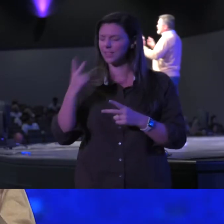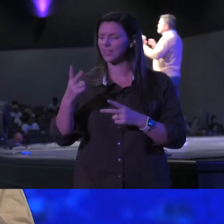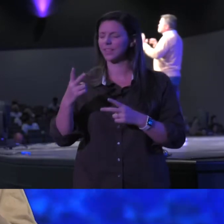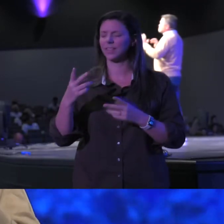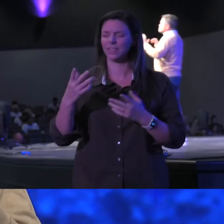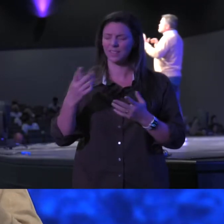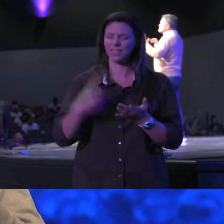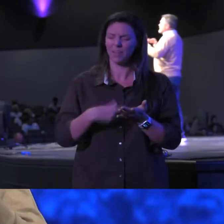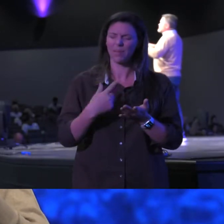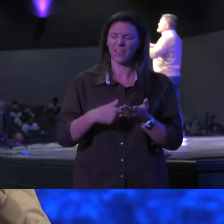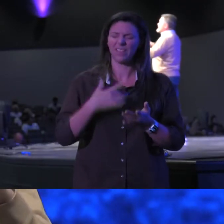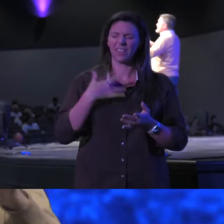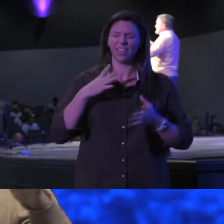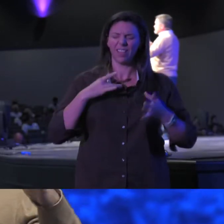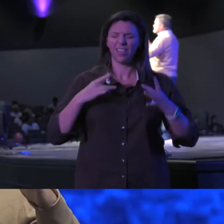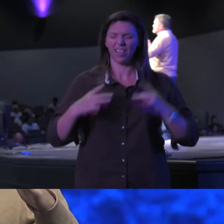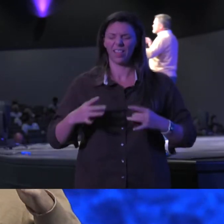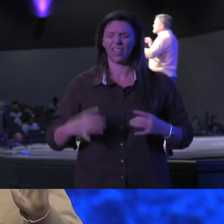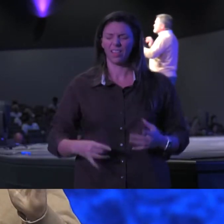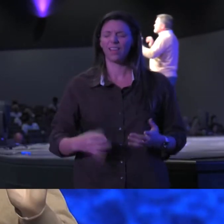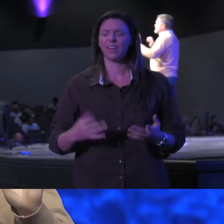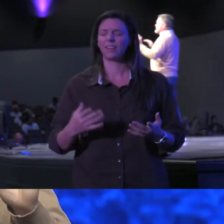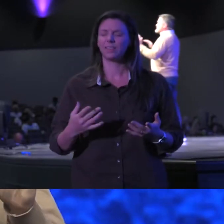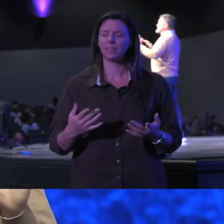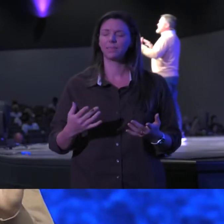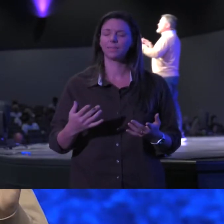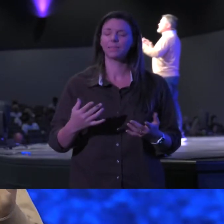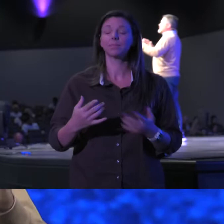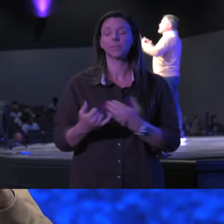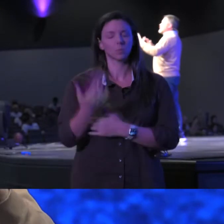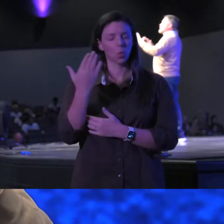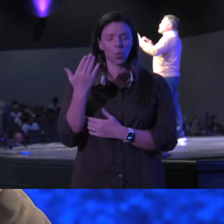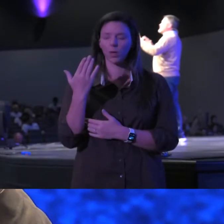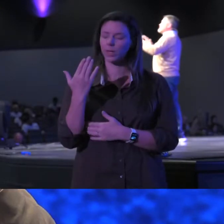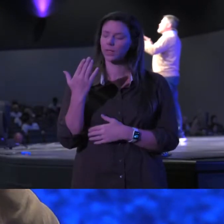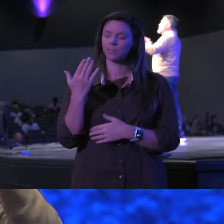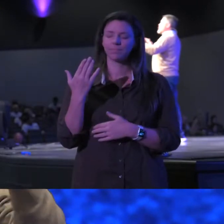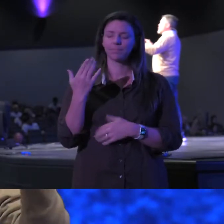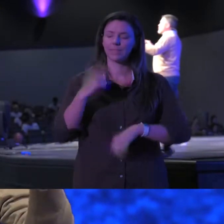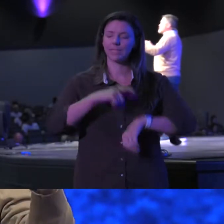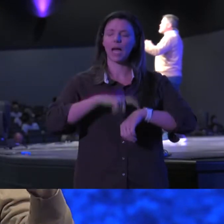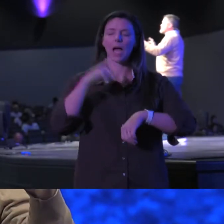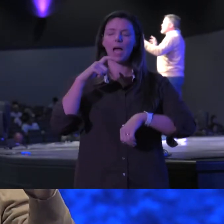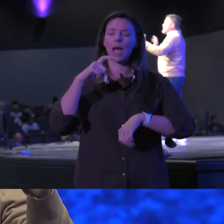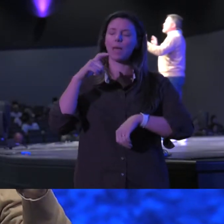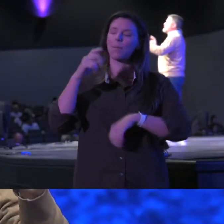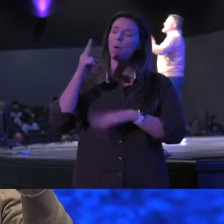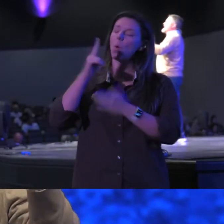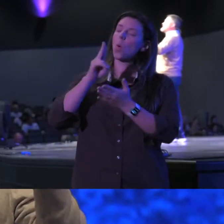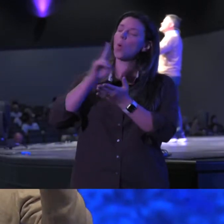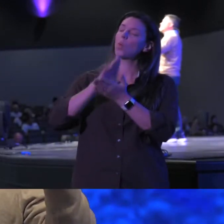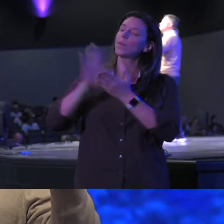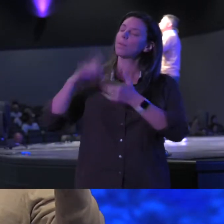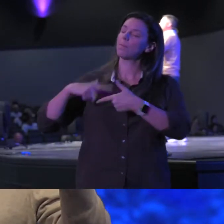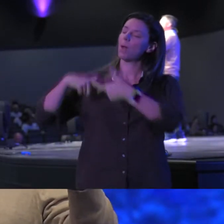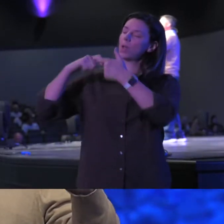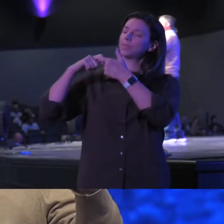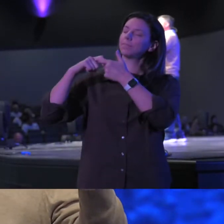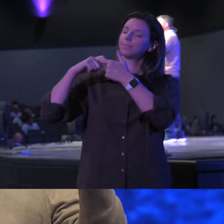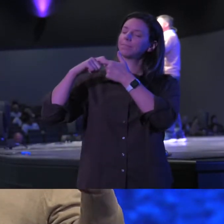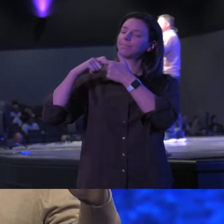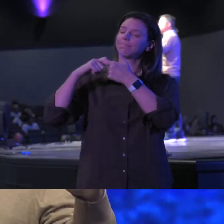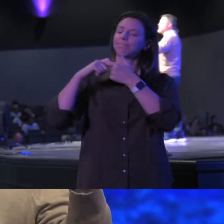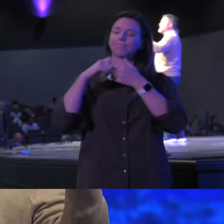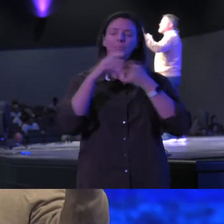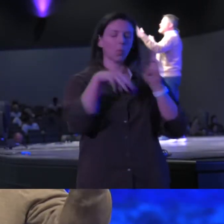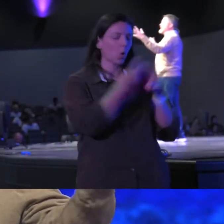this morning, it's time. It's time to hit holy pause on the activity and